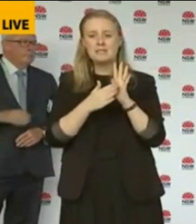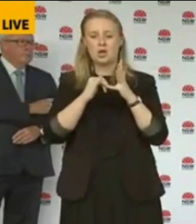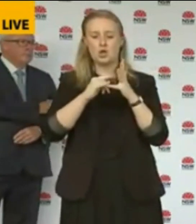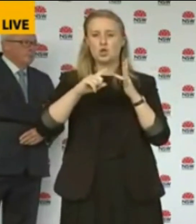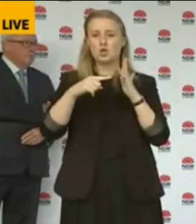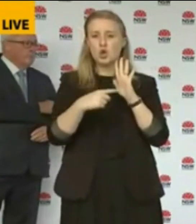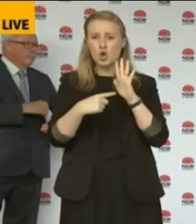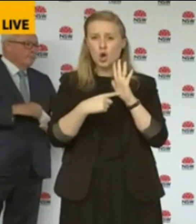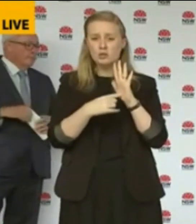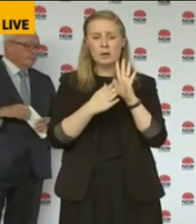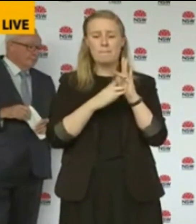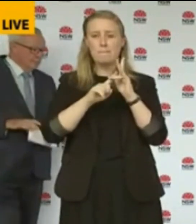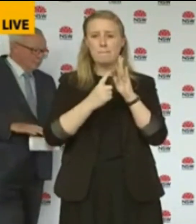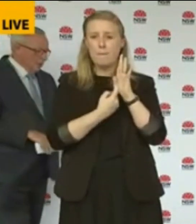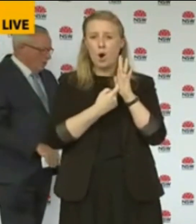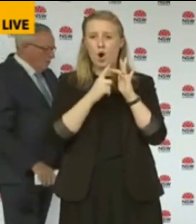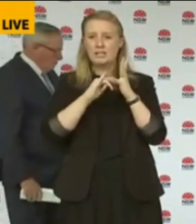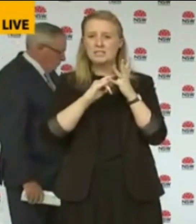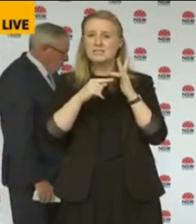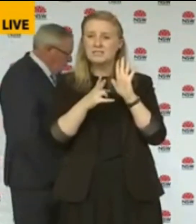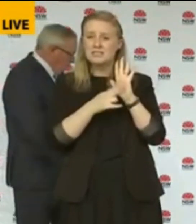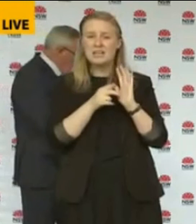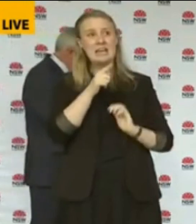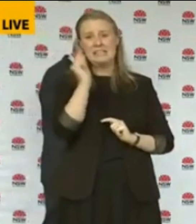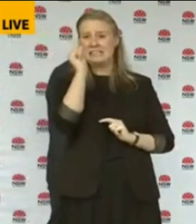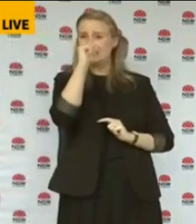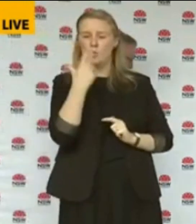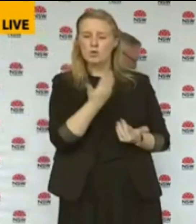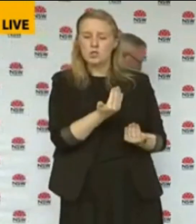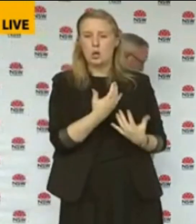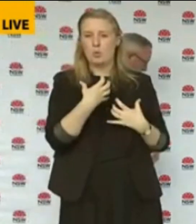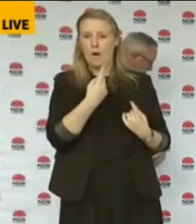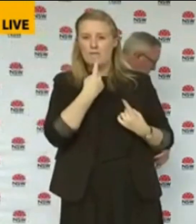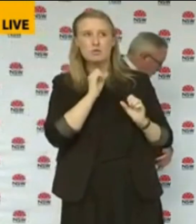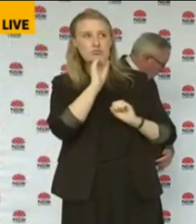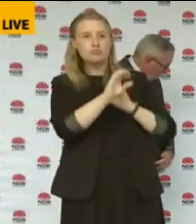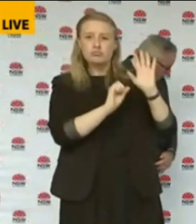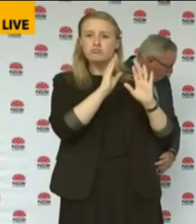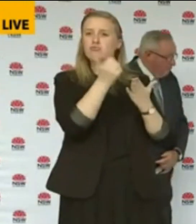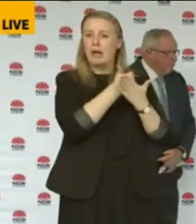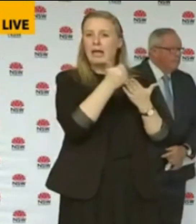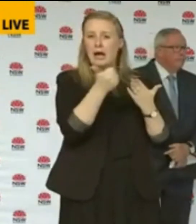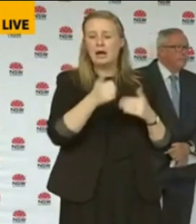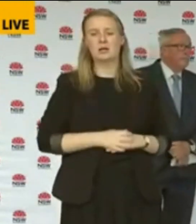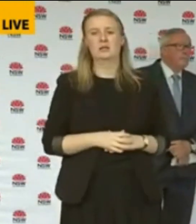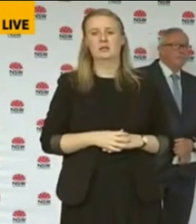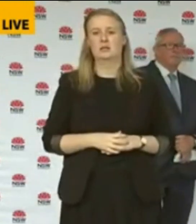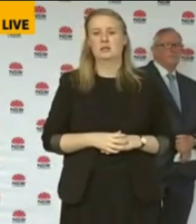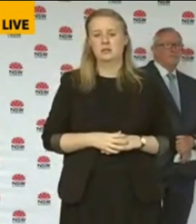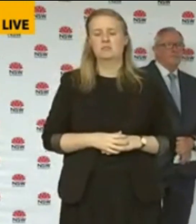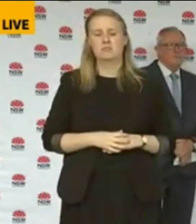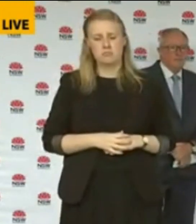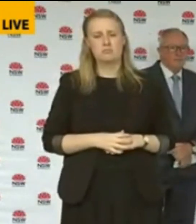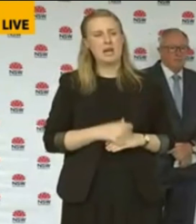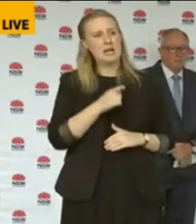for that. He wanted to stay up to date with the information that we get, and I'm privy to through the health advice that I get from Dr. Kerry Chant and her